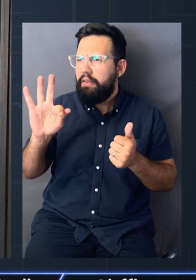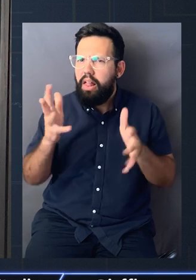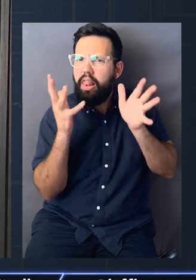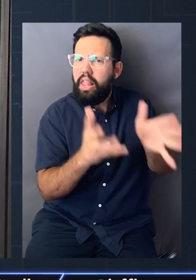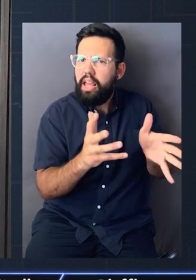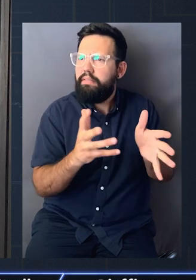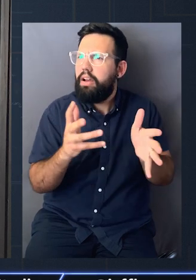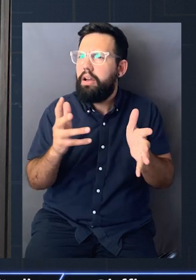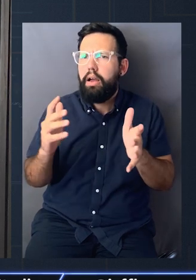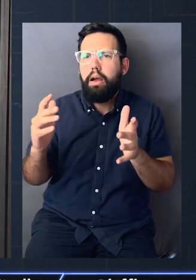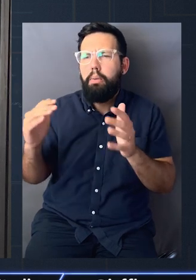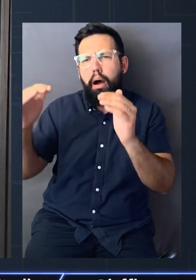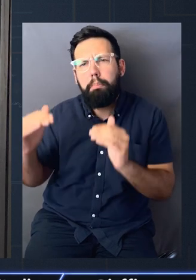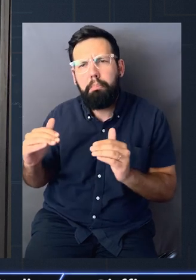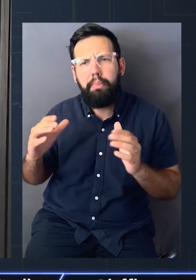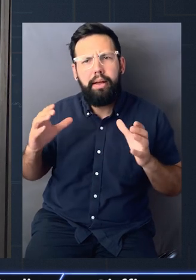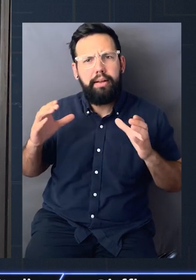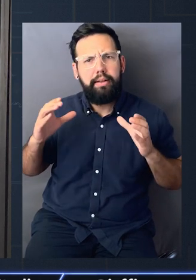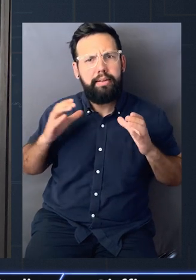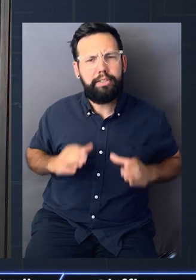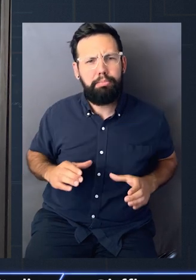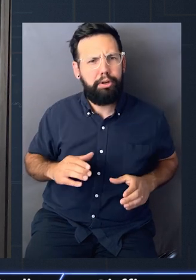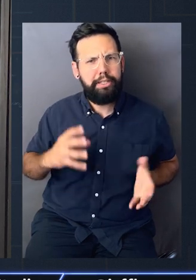And the little committee that's evaluating all the bugs,